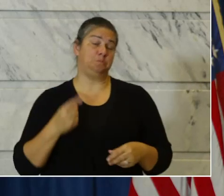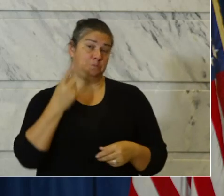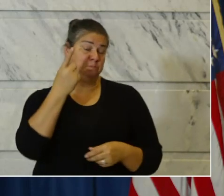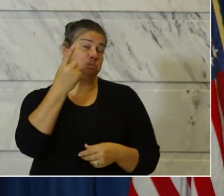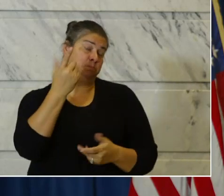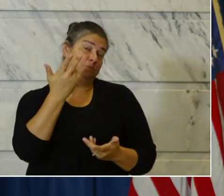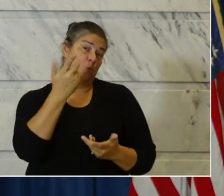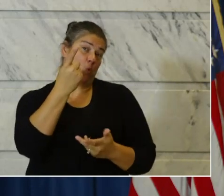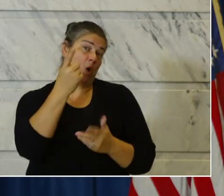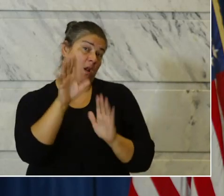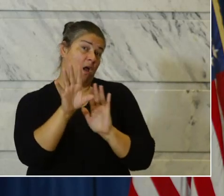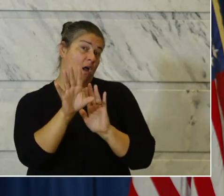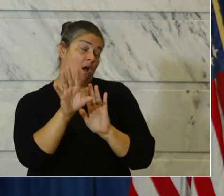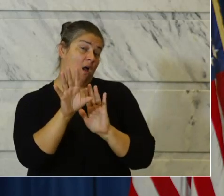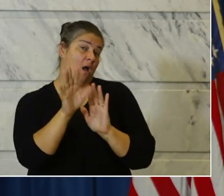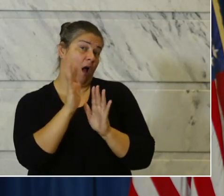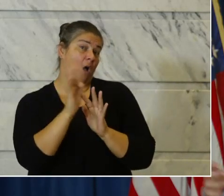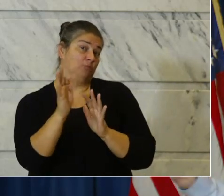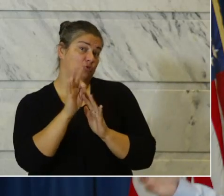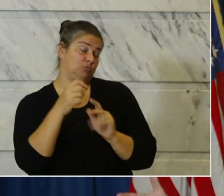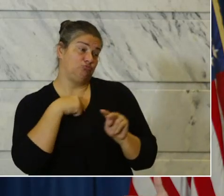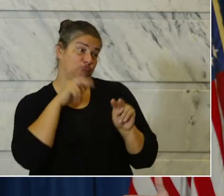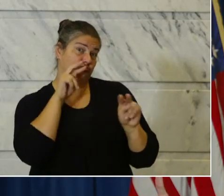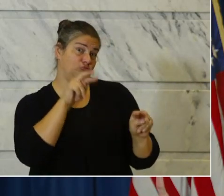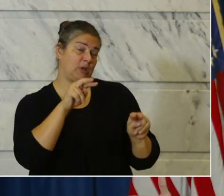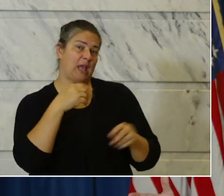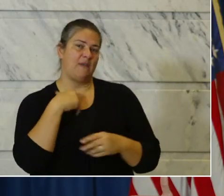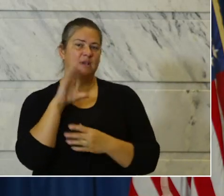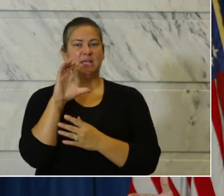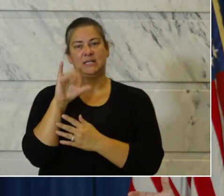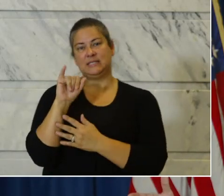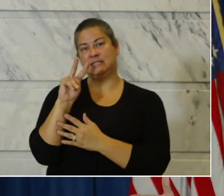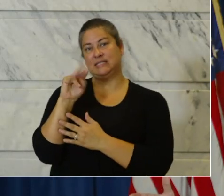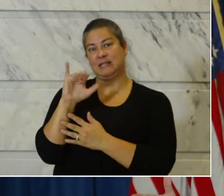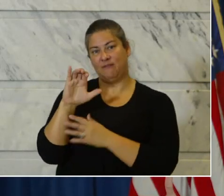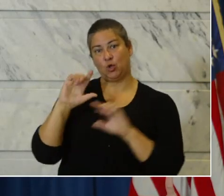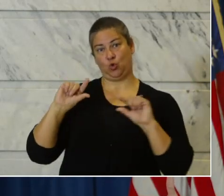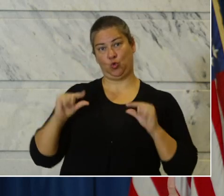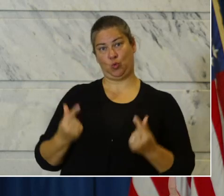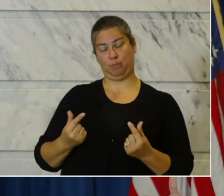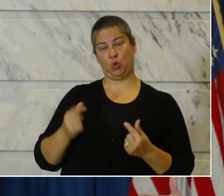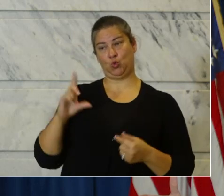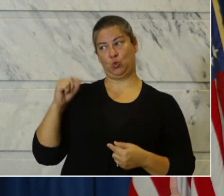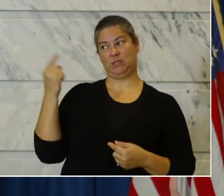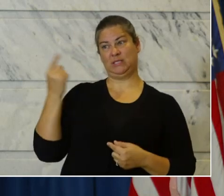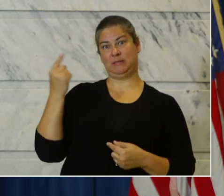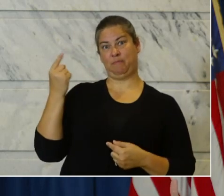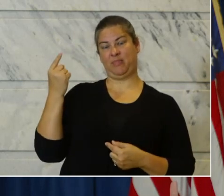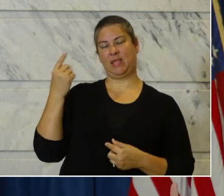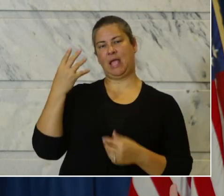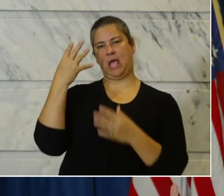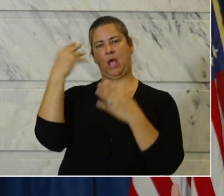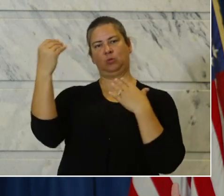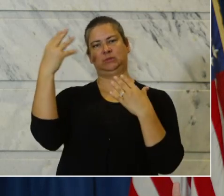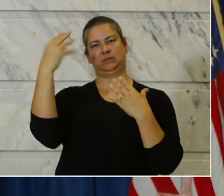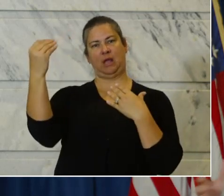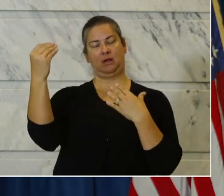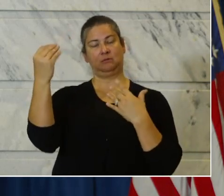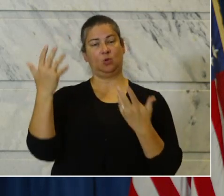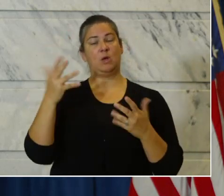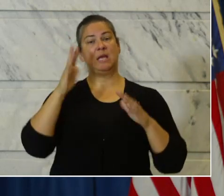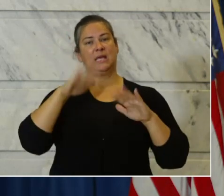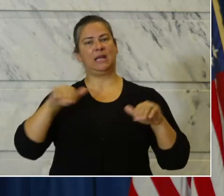option that we're looking at is to have civic groups do things outside in a way to where kids can